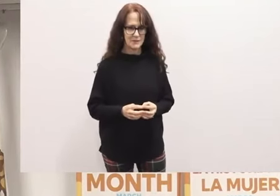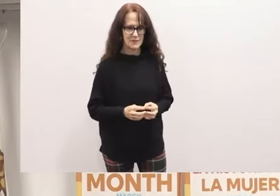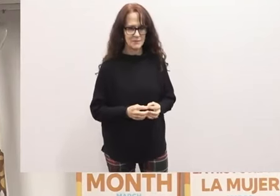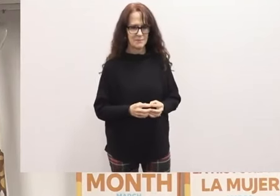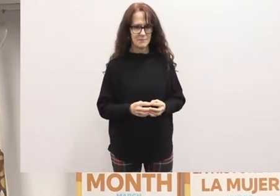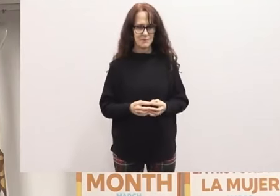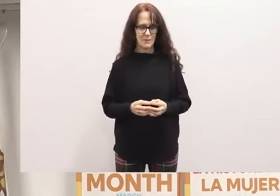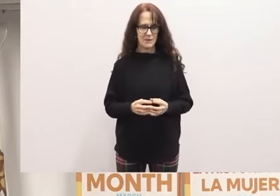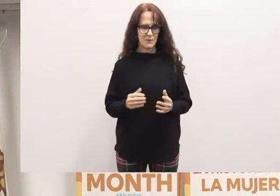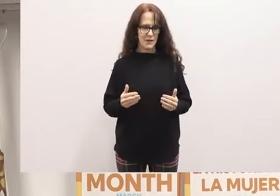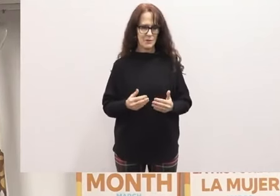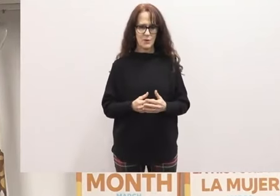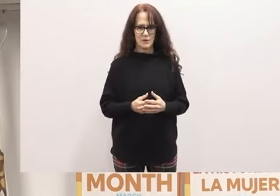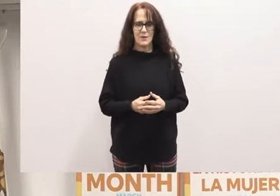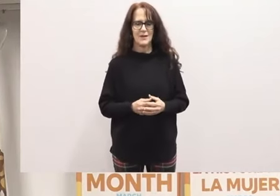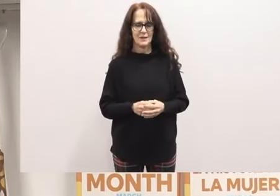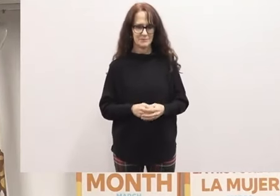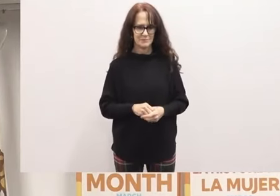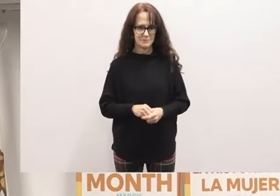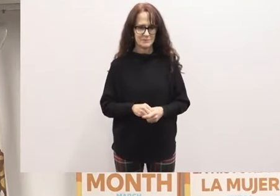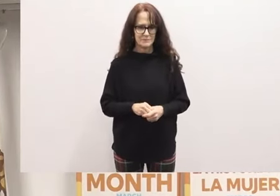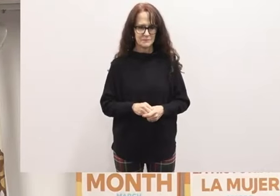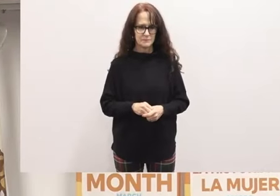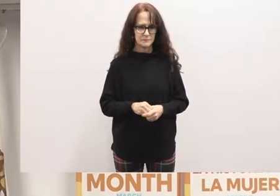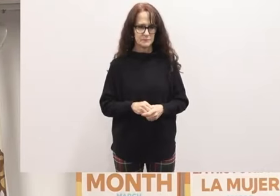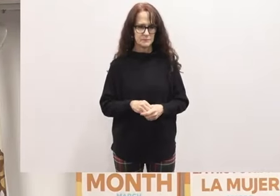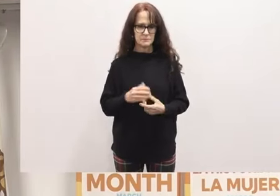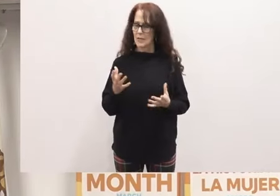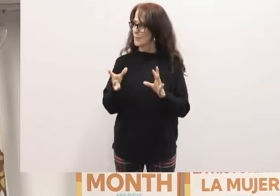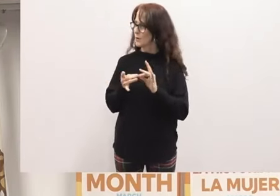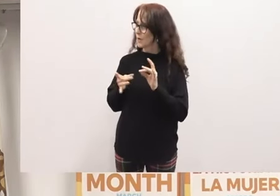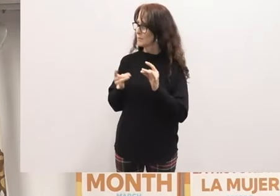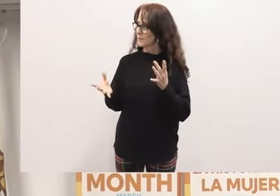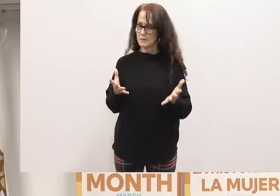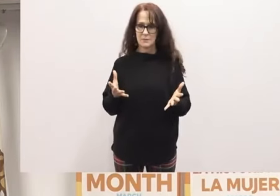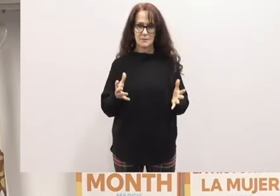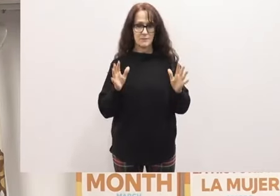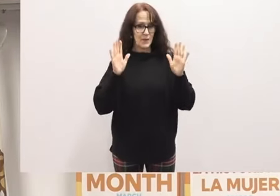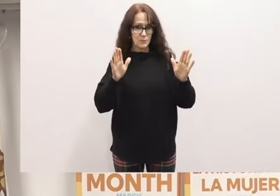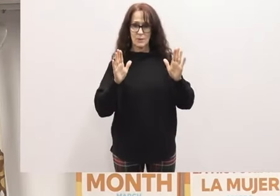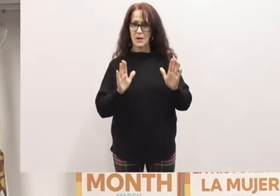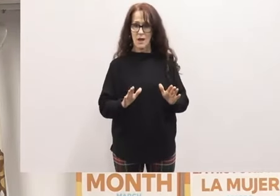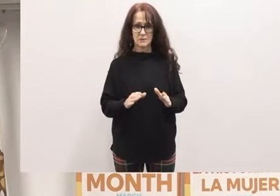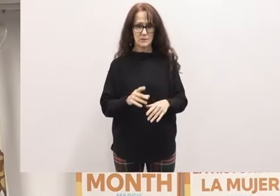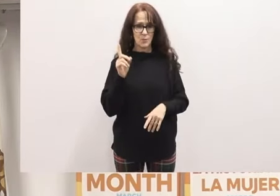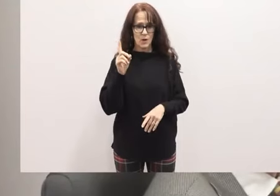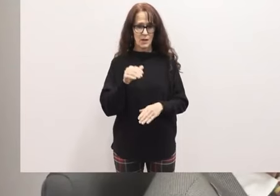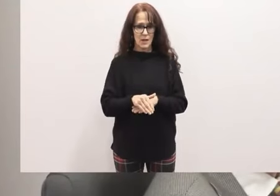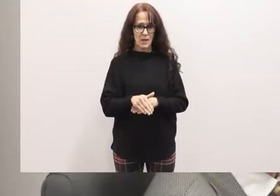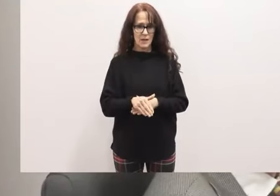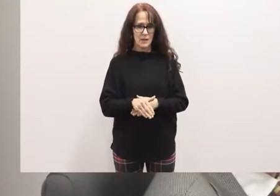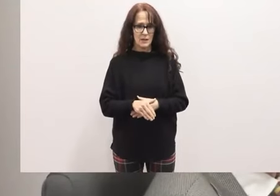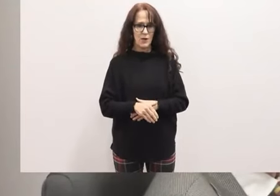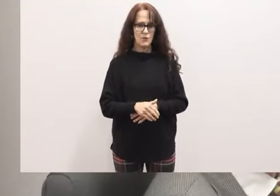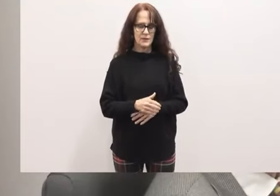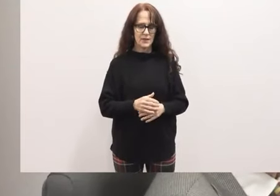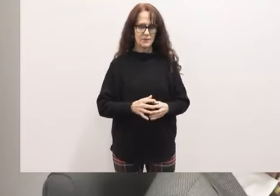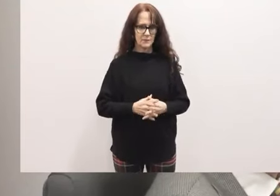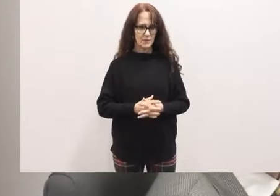Okay, do we have any other questions or comments? That was pretty awesome in one night. Good job.